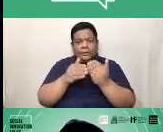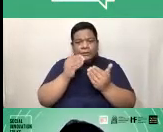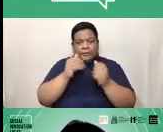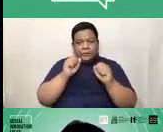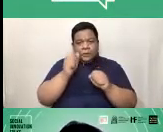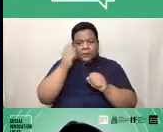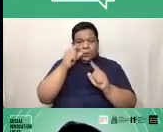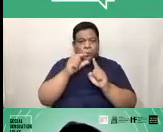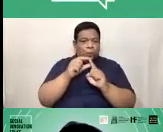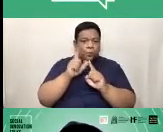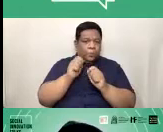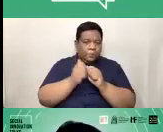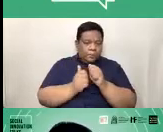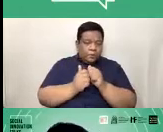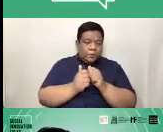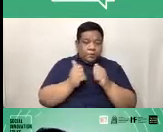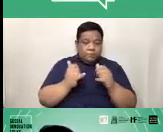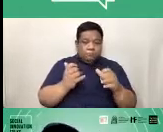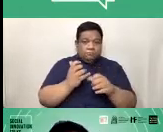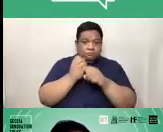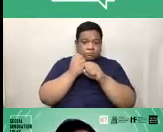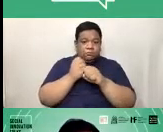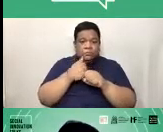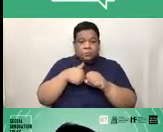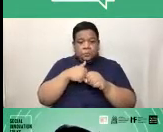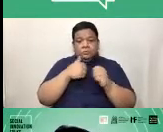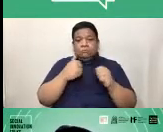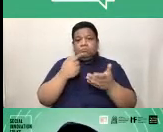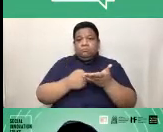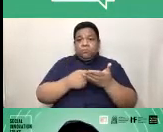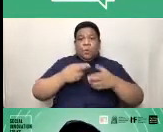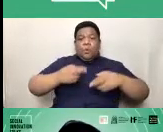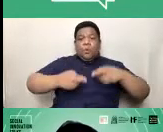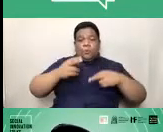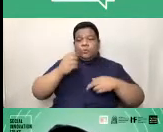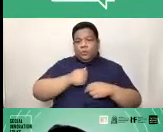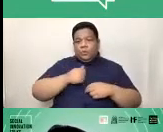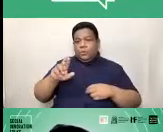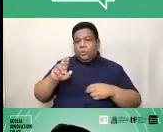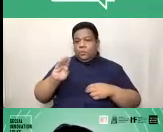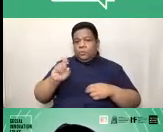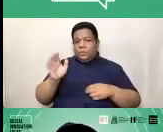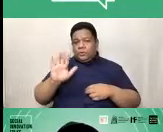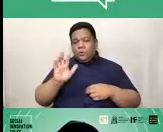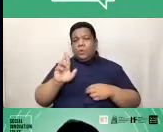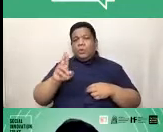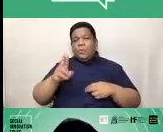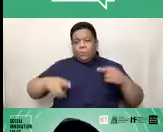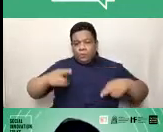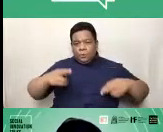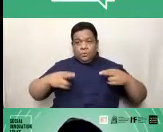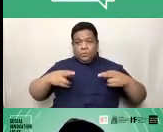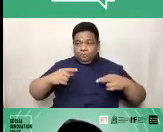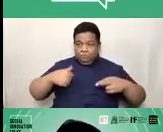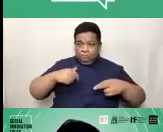terms. And by the end of this, I'm not expecting that we'll be able to build our own robot, but will be able to appreciate just how